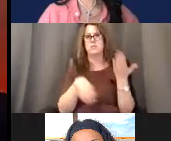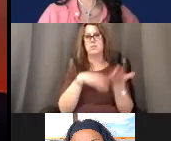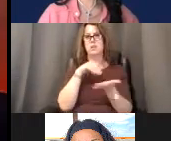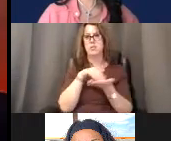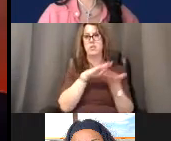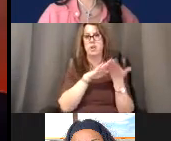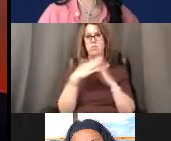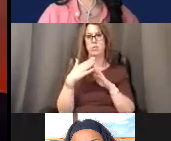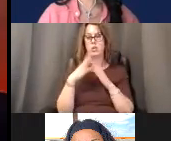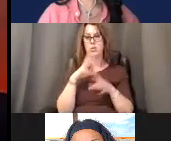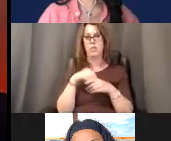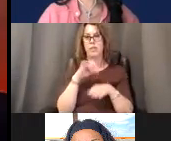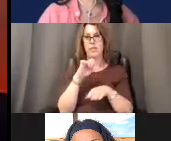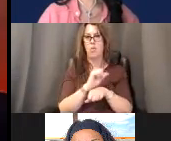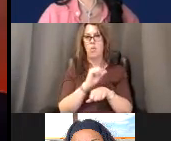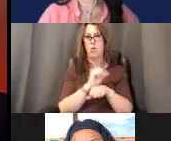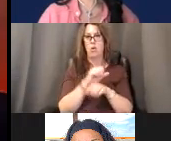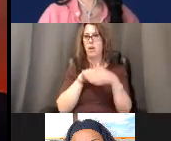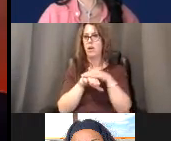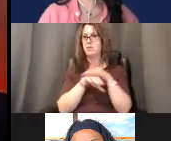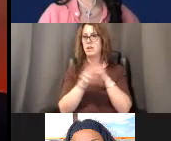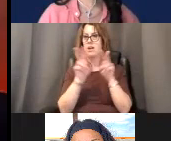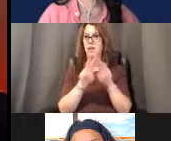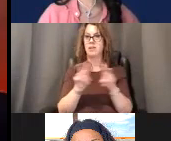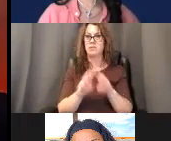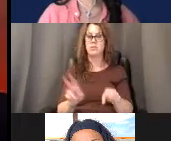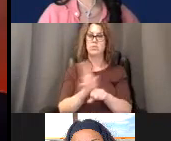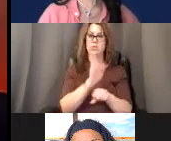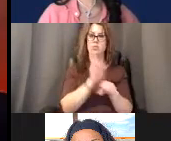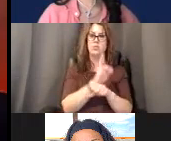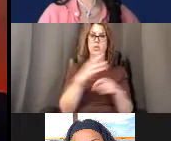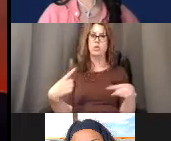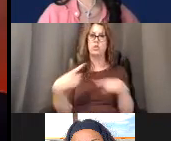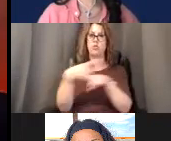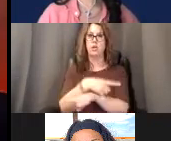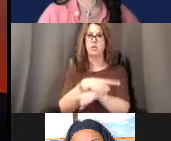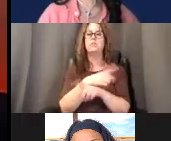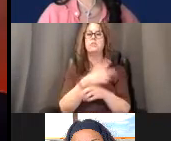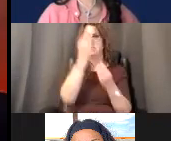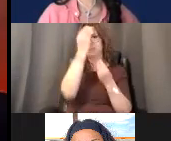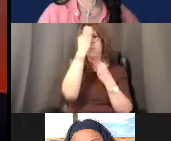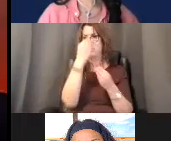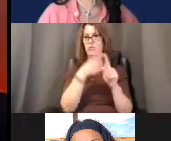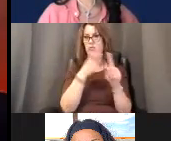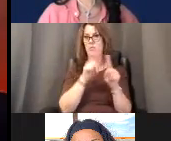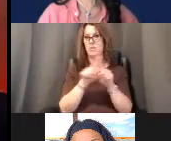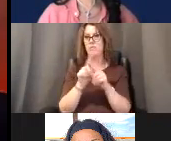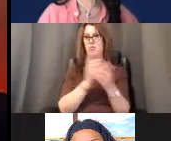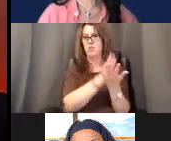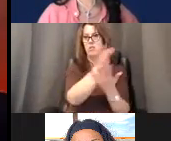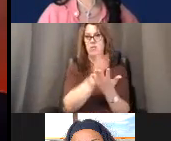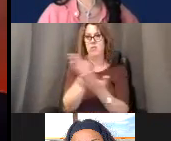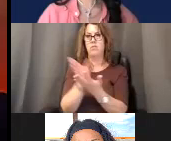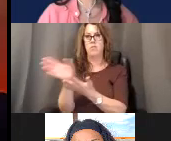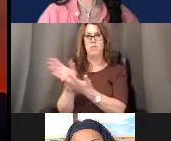work, accessing and analyzing and using cross-sector data, right? Power sharing, so